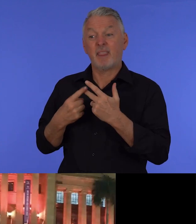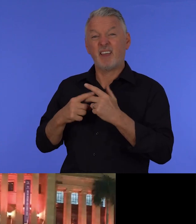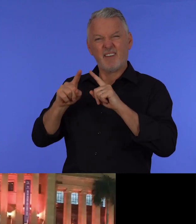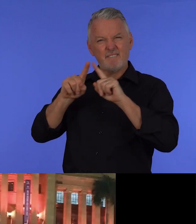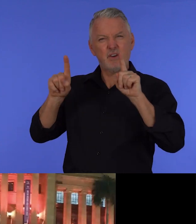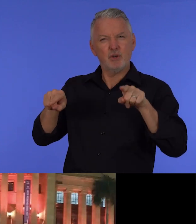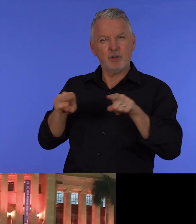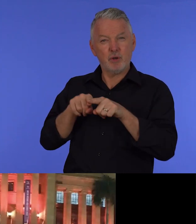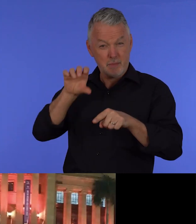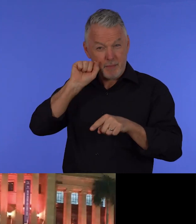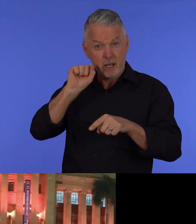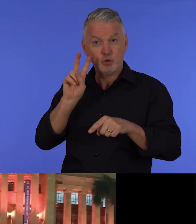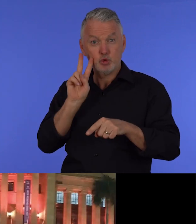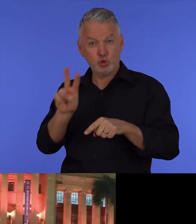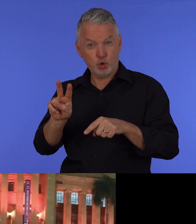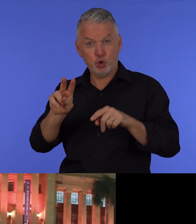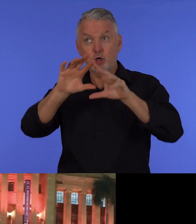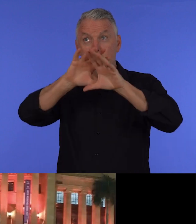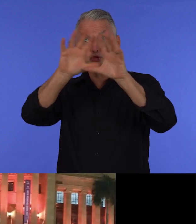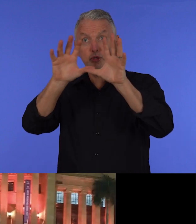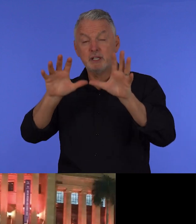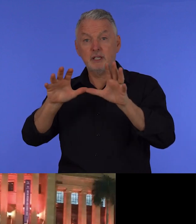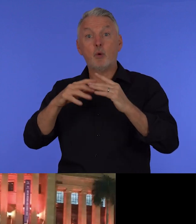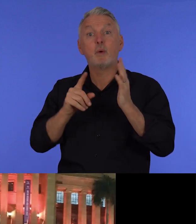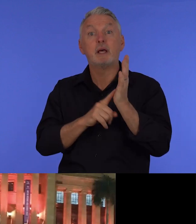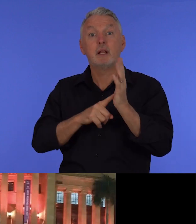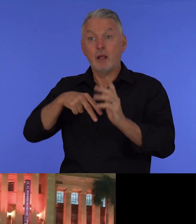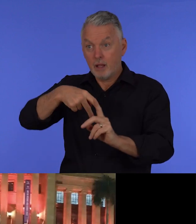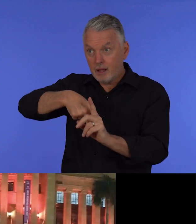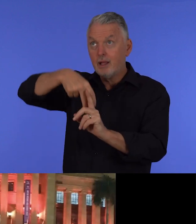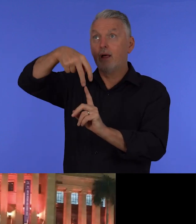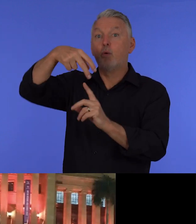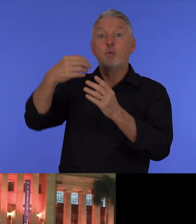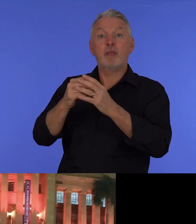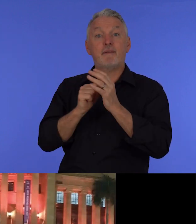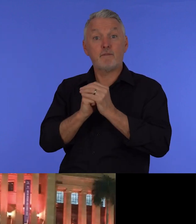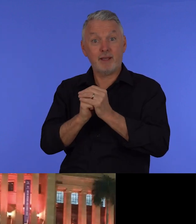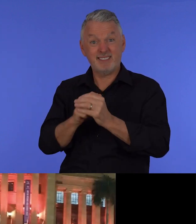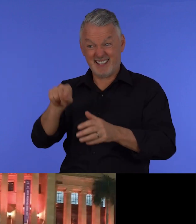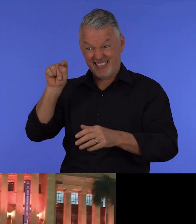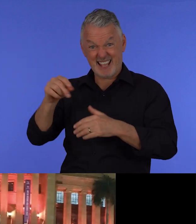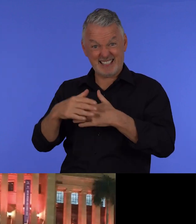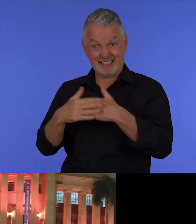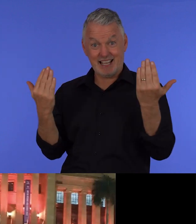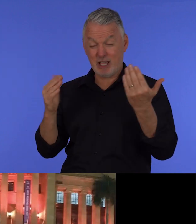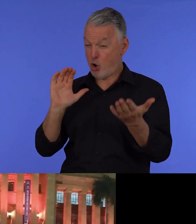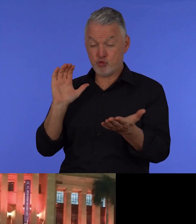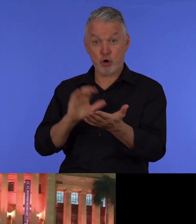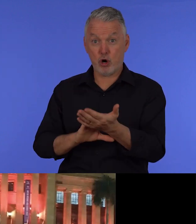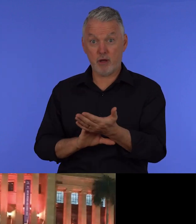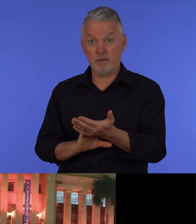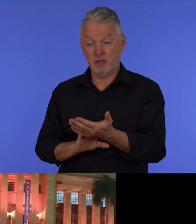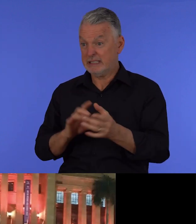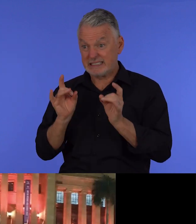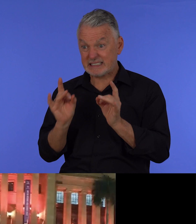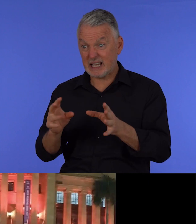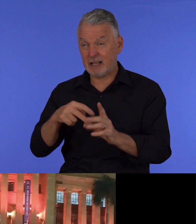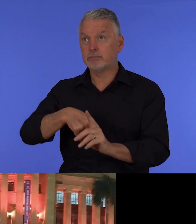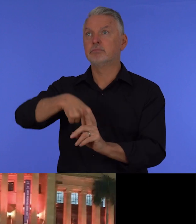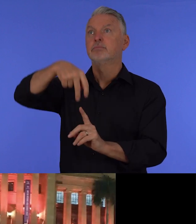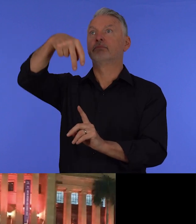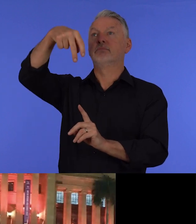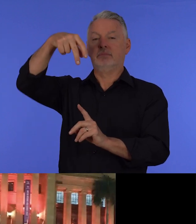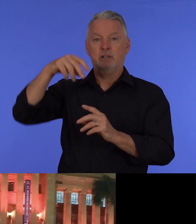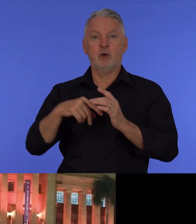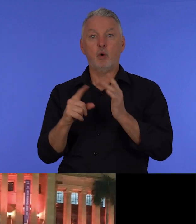did. On the earlier slide, I had a photo of Will up the top of the treetops with a friend. So we arrived to that day. It was